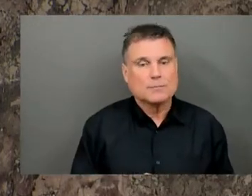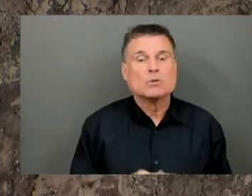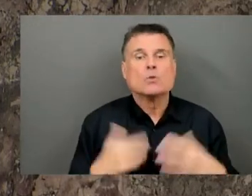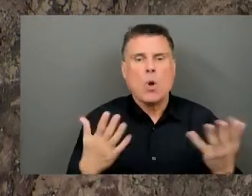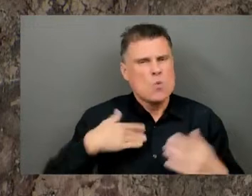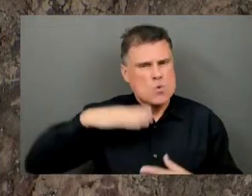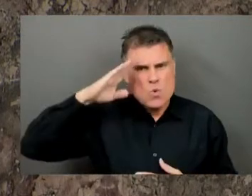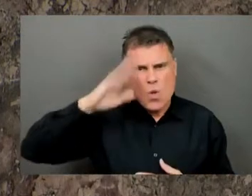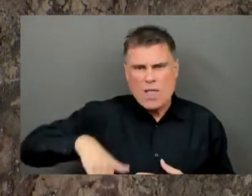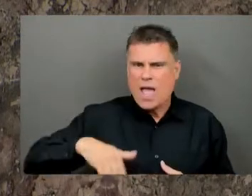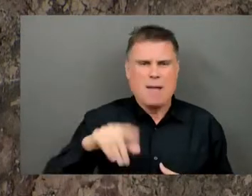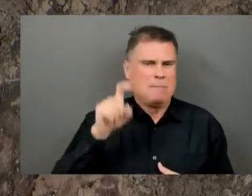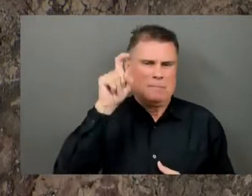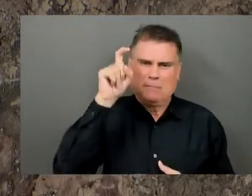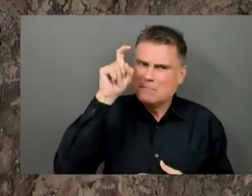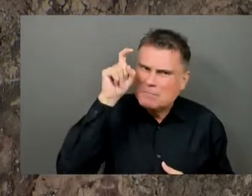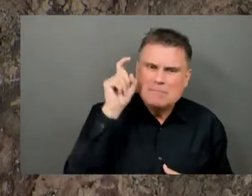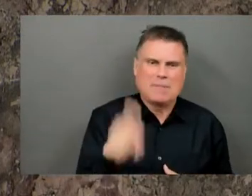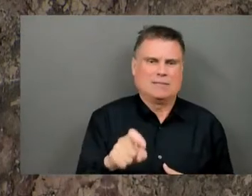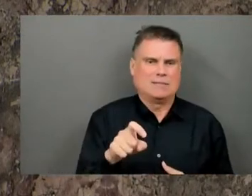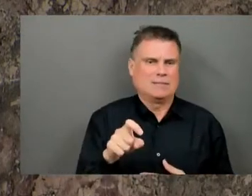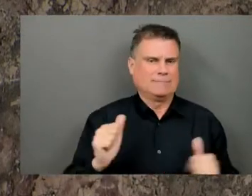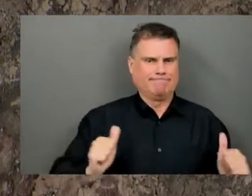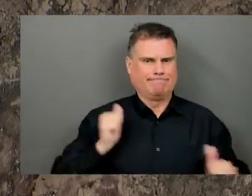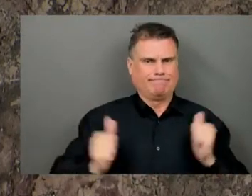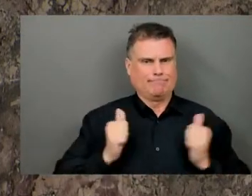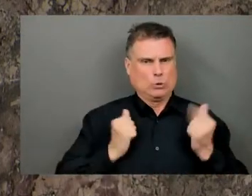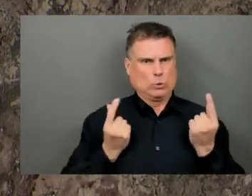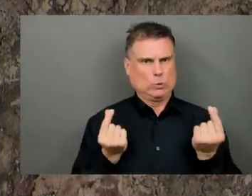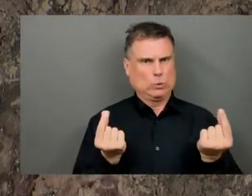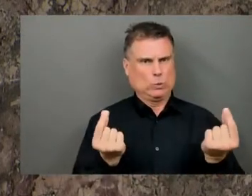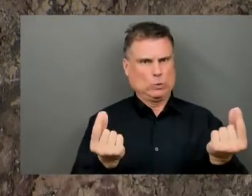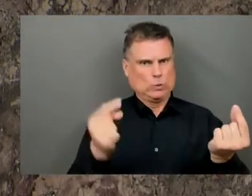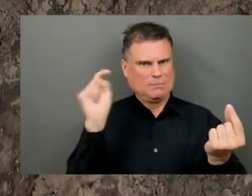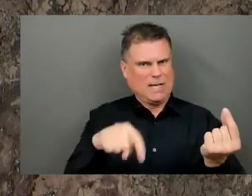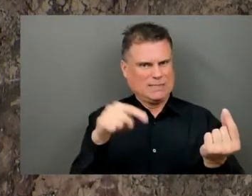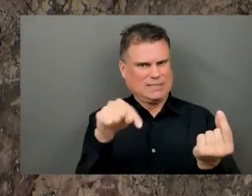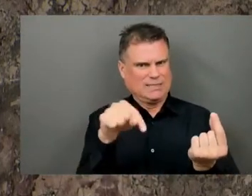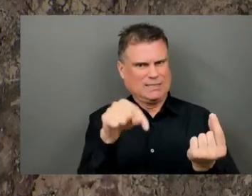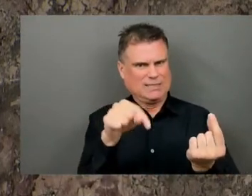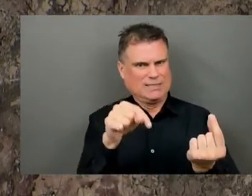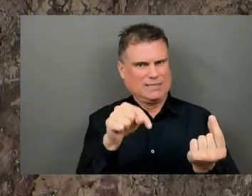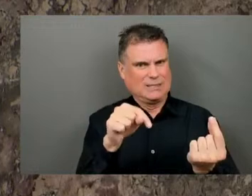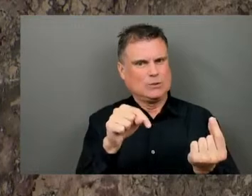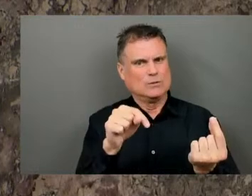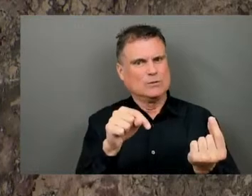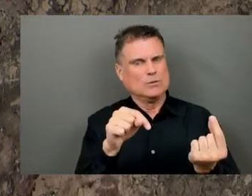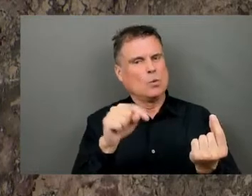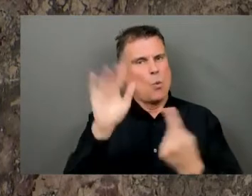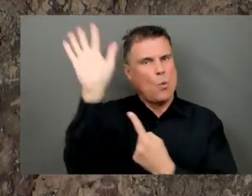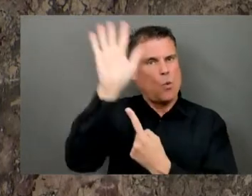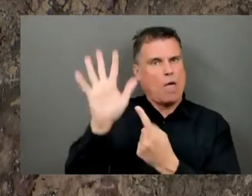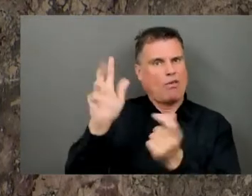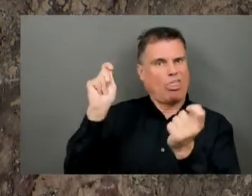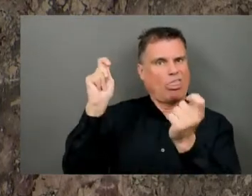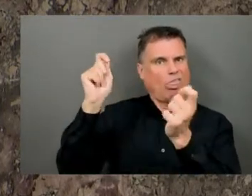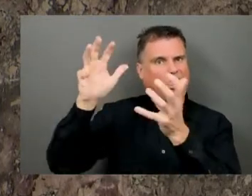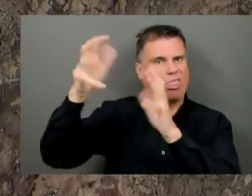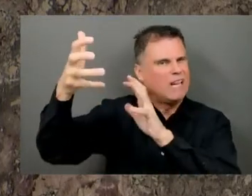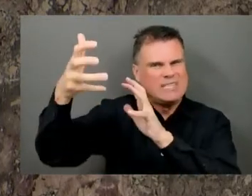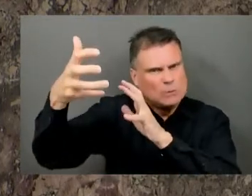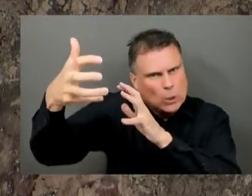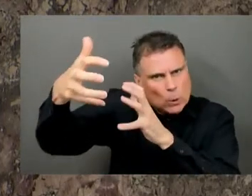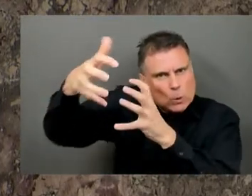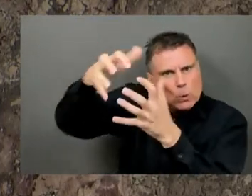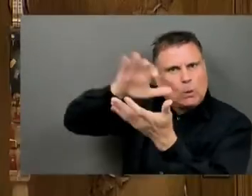for the emissions that they emit, and that we continue to ensure that all British Columbians can take strong action on climate. Thank